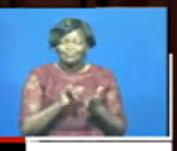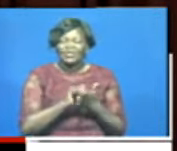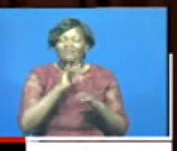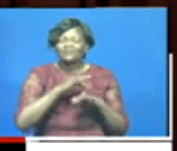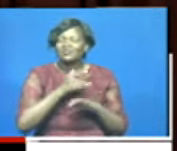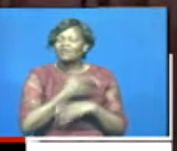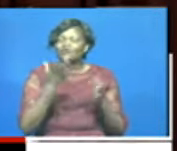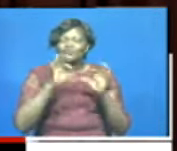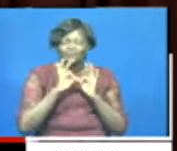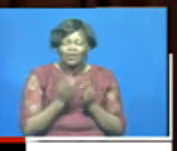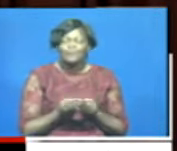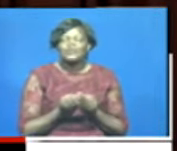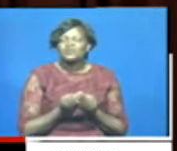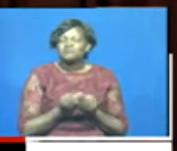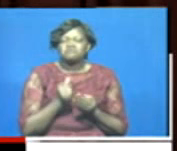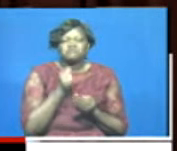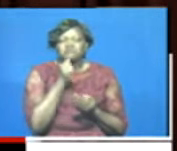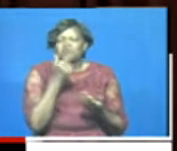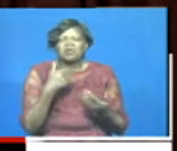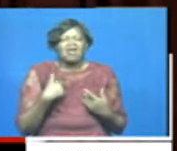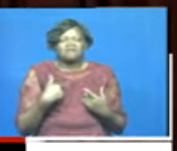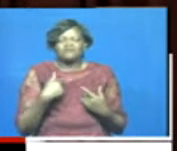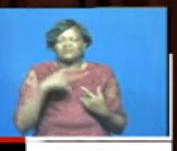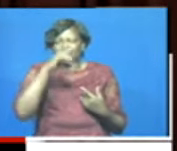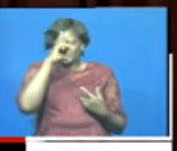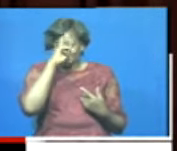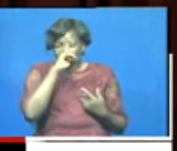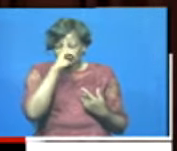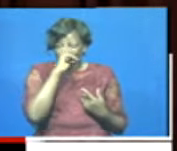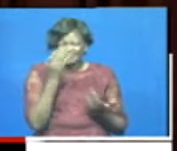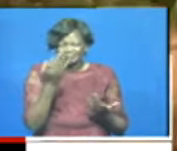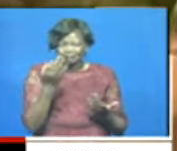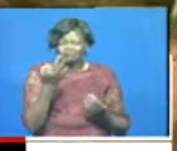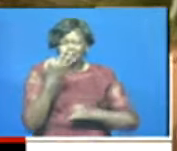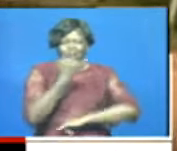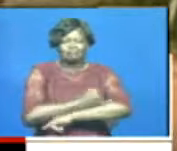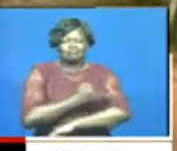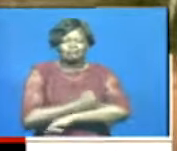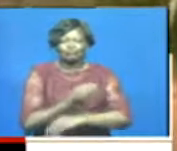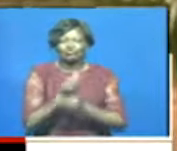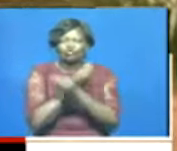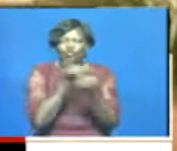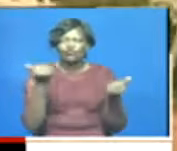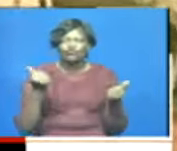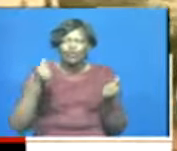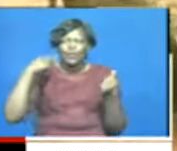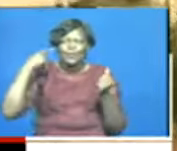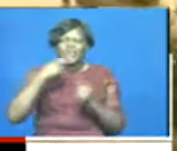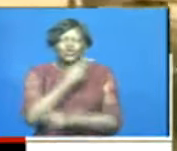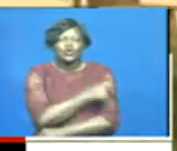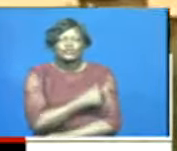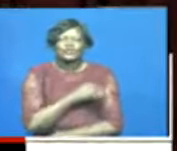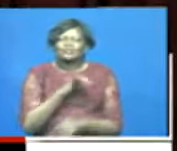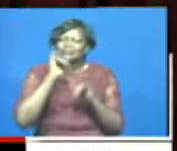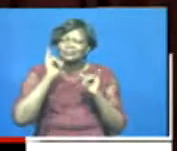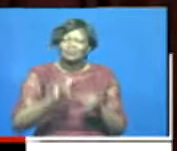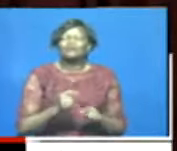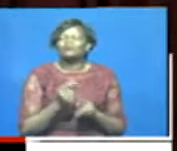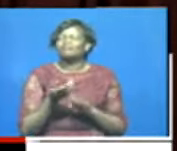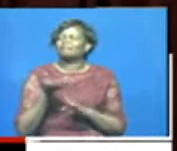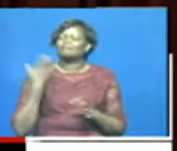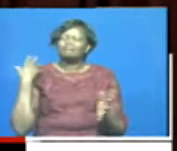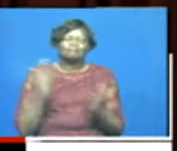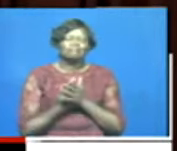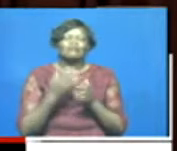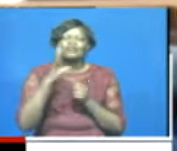family did not have a very serious institution to tackle. Our Mathare Hospital has been with us for the last 50 years and